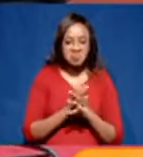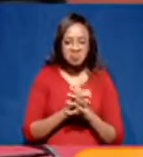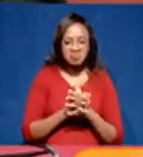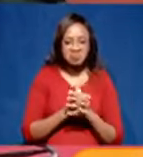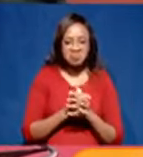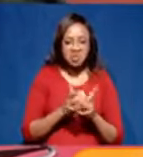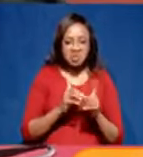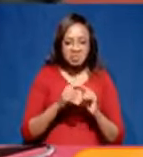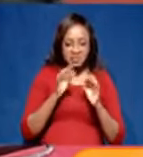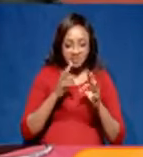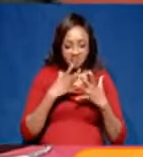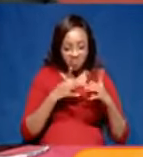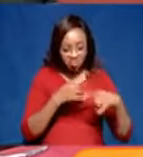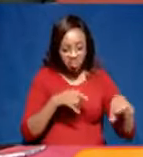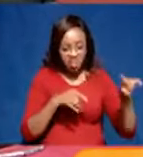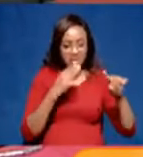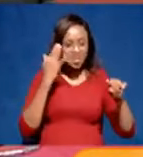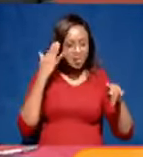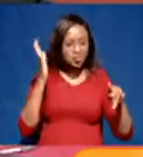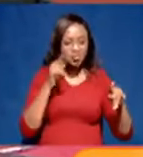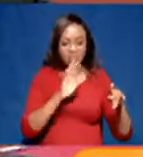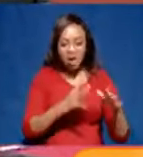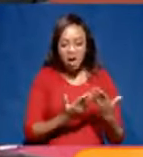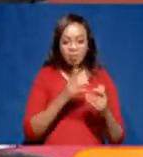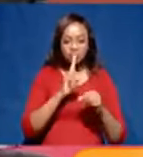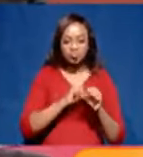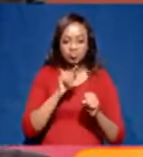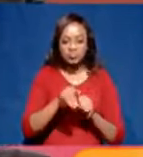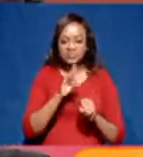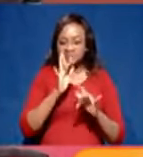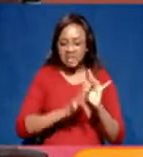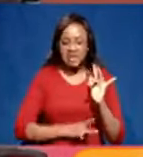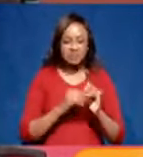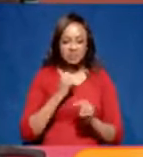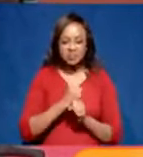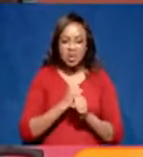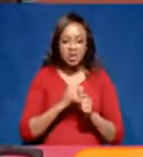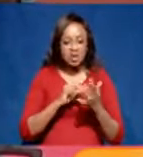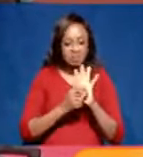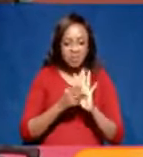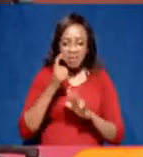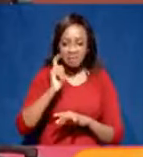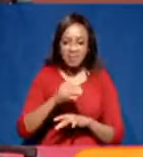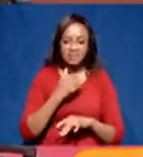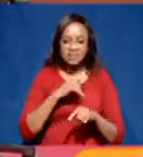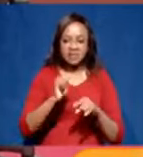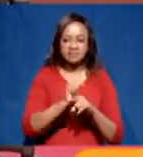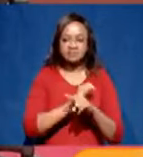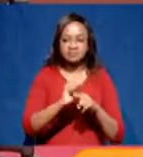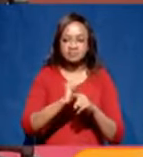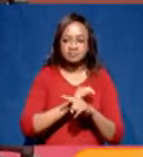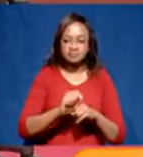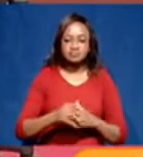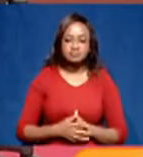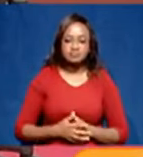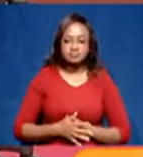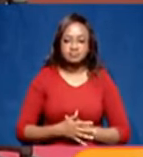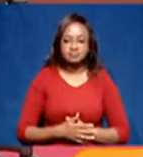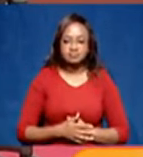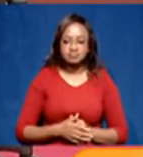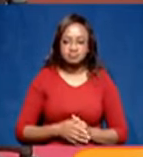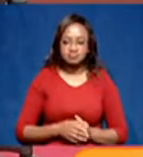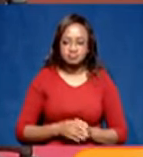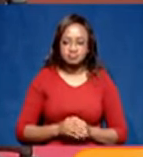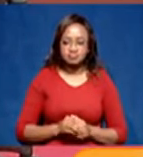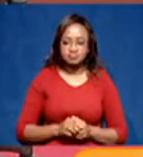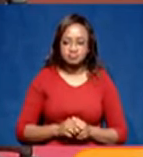using the system cannot use it, it can't run. So there has to be a lot of training, not just that SHA, that is the Social Health Authority, but also in